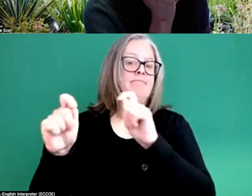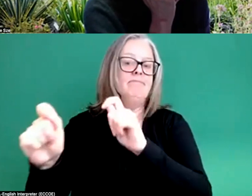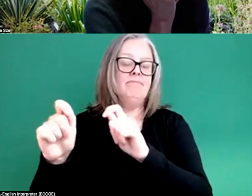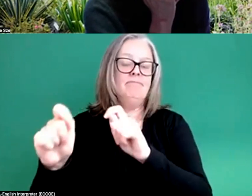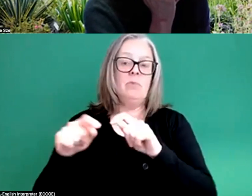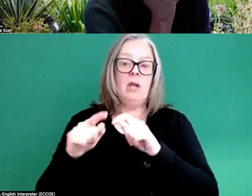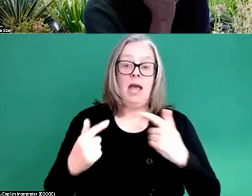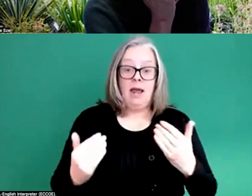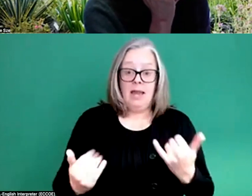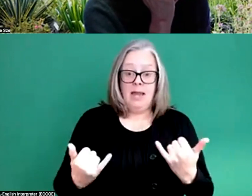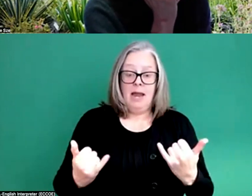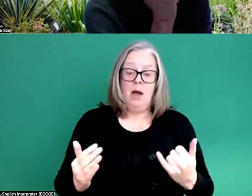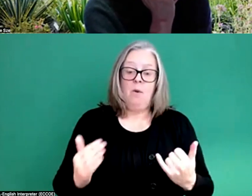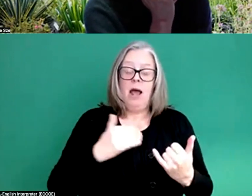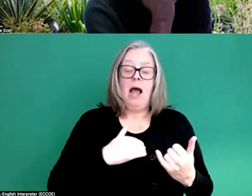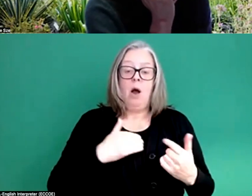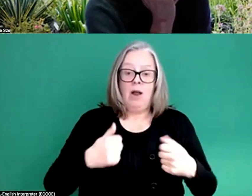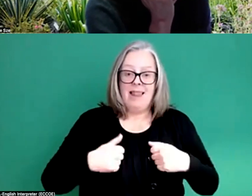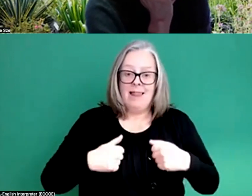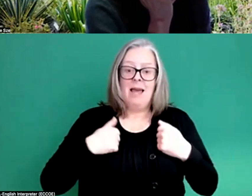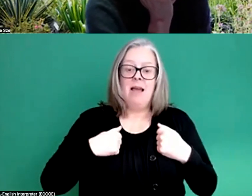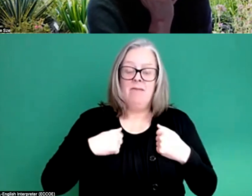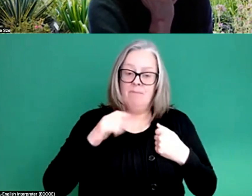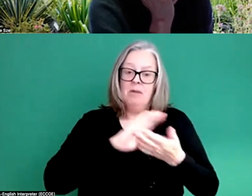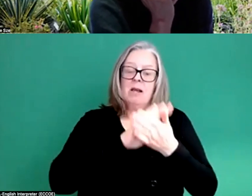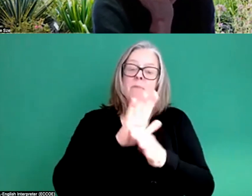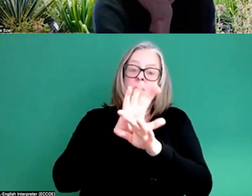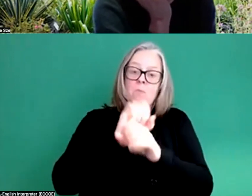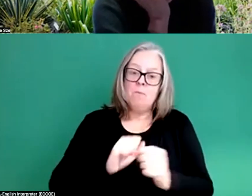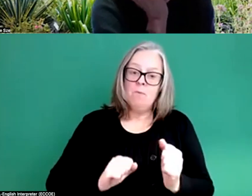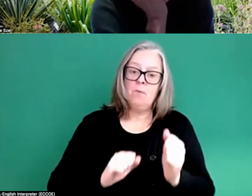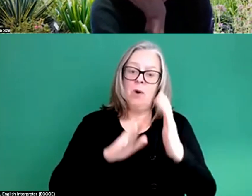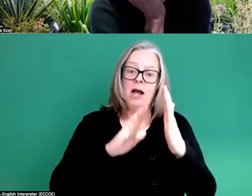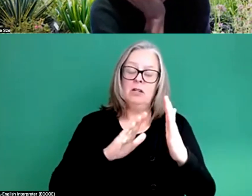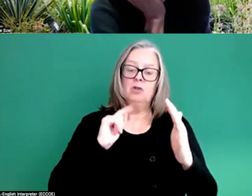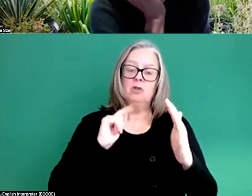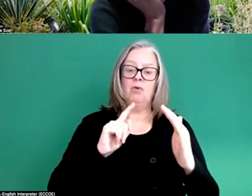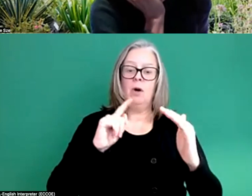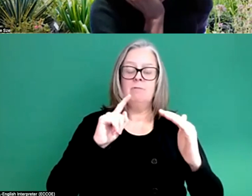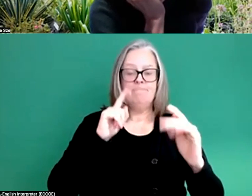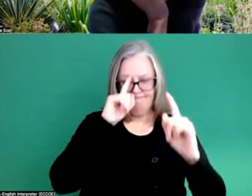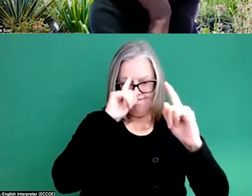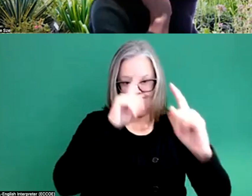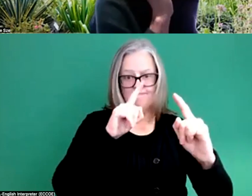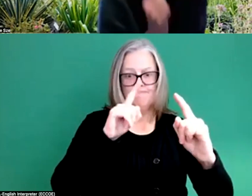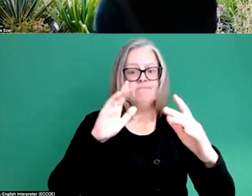the practice of justice. Are there any final questions or comments?